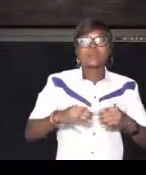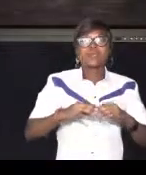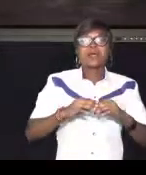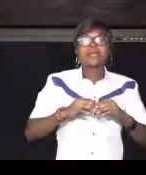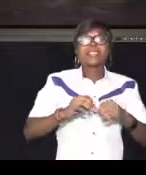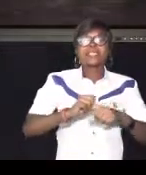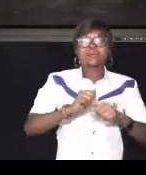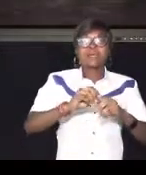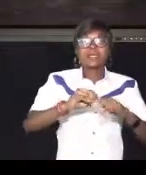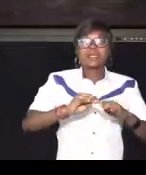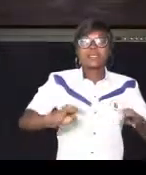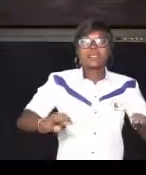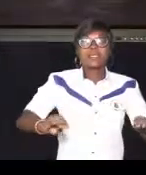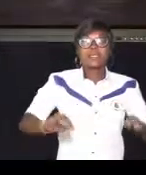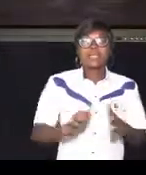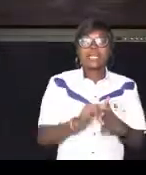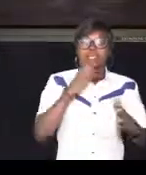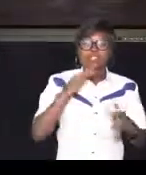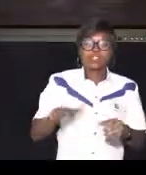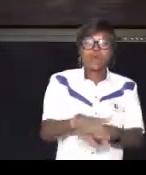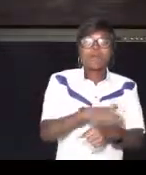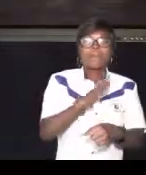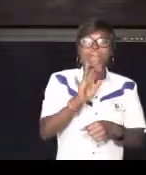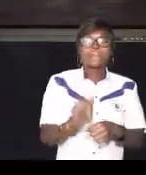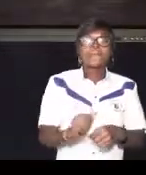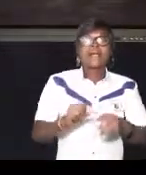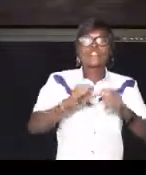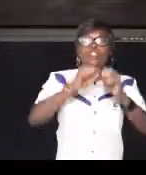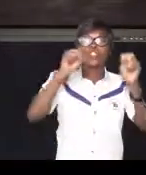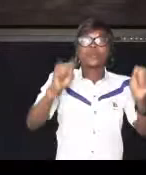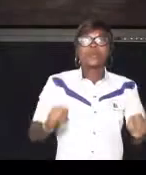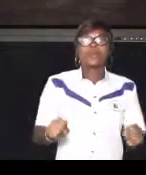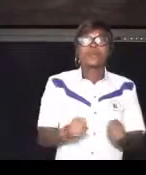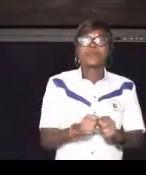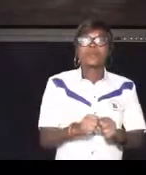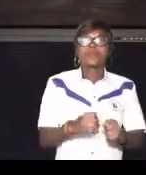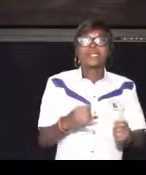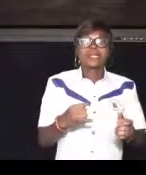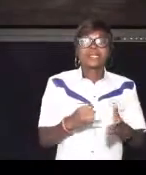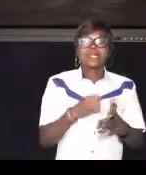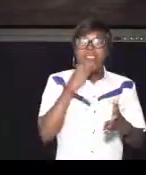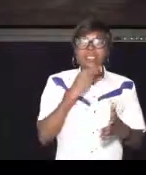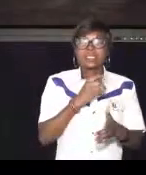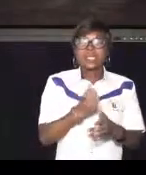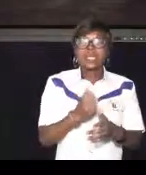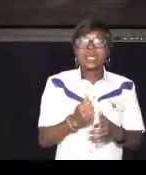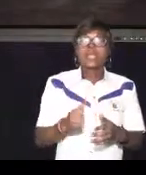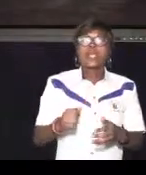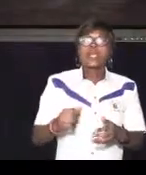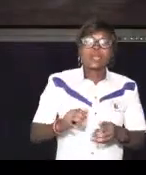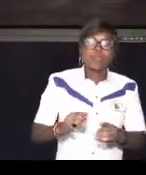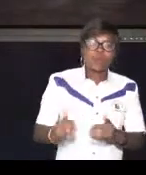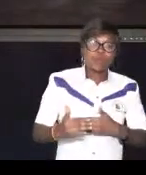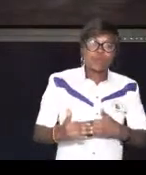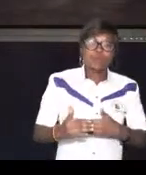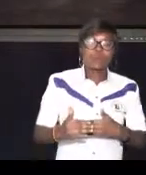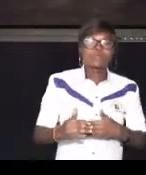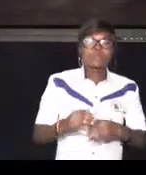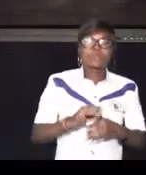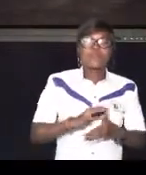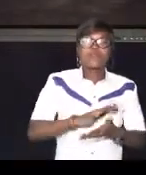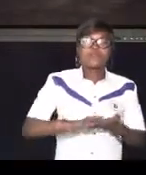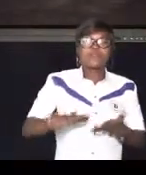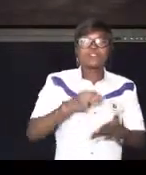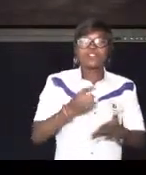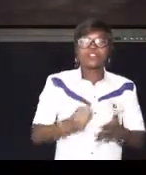is covered by a shape. Area is the amount of space a closed plane shape occupies. So the